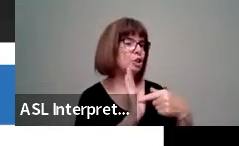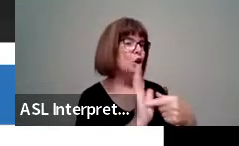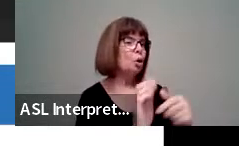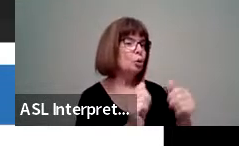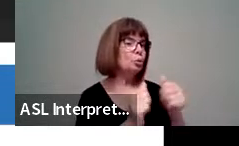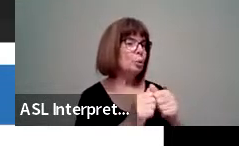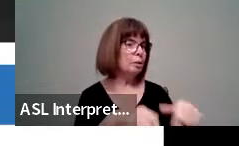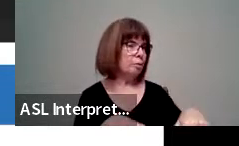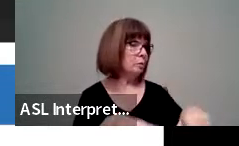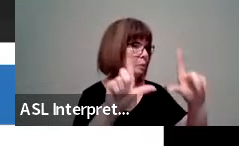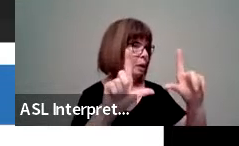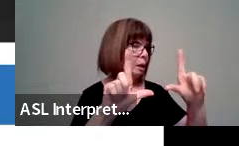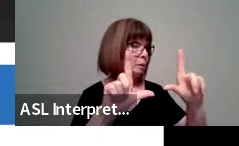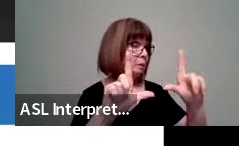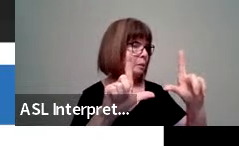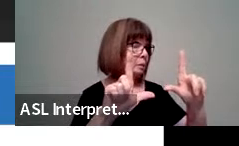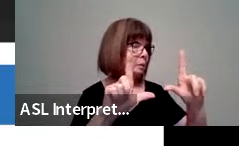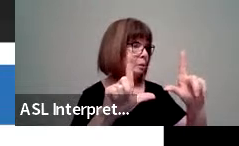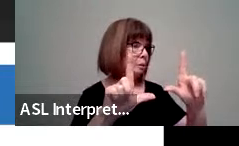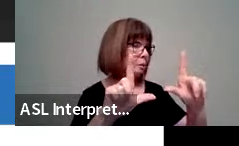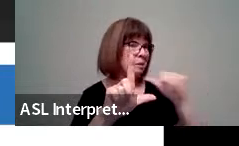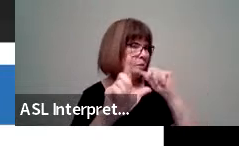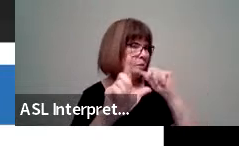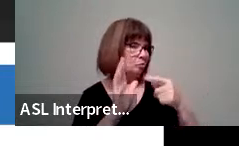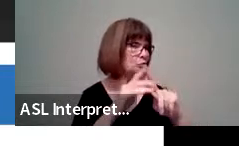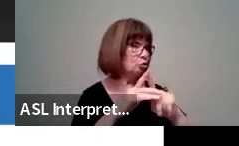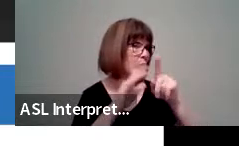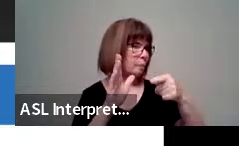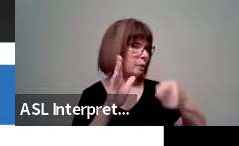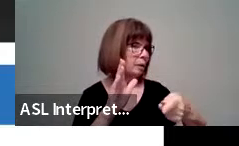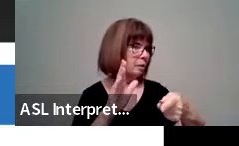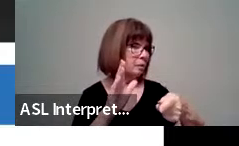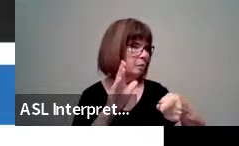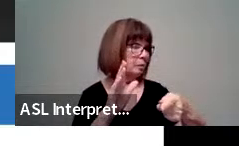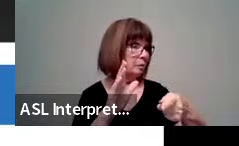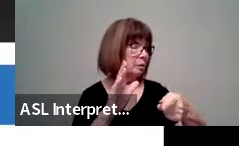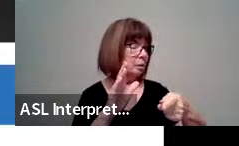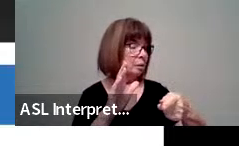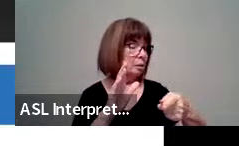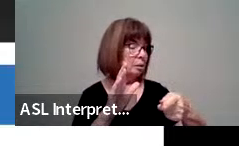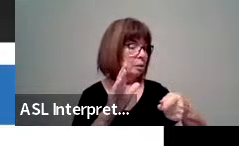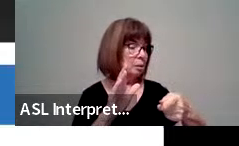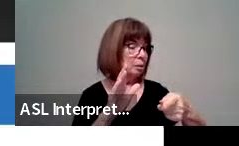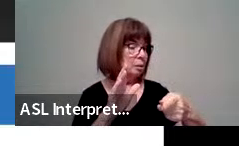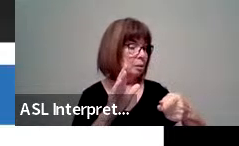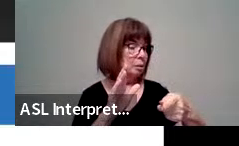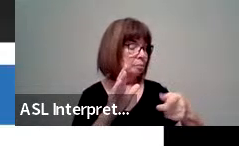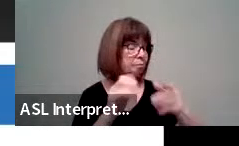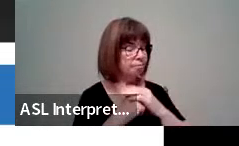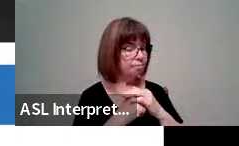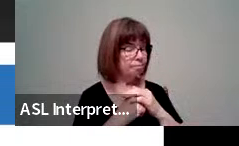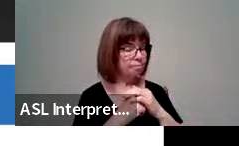slides, unless you showed that part, is how we're